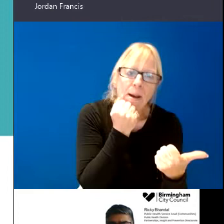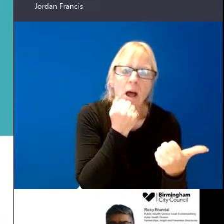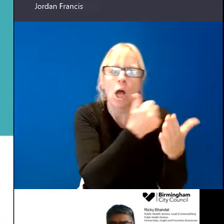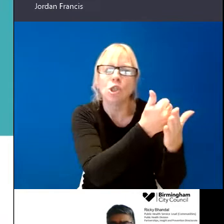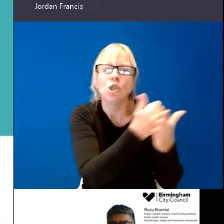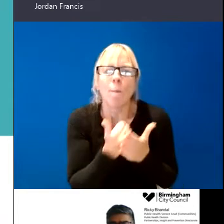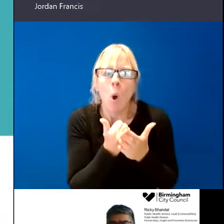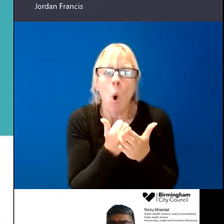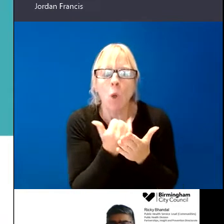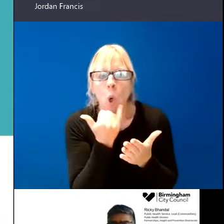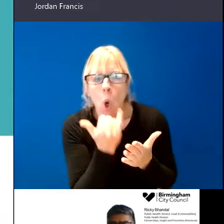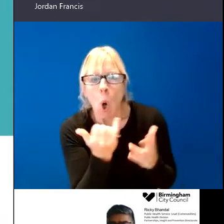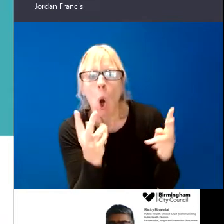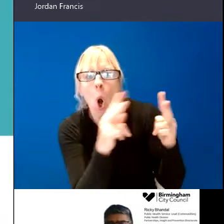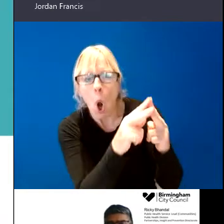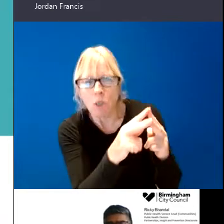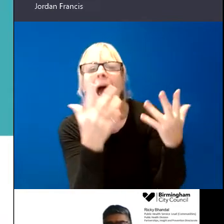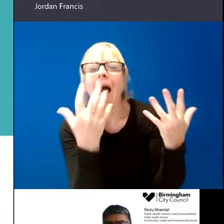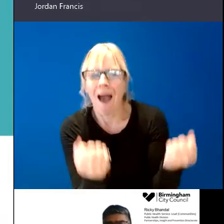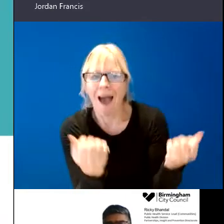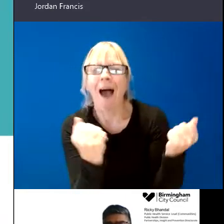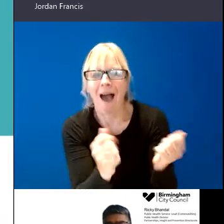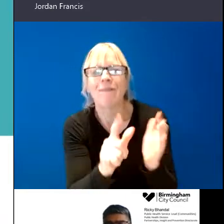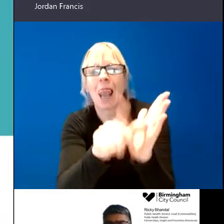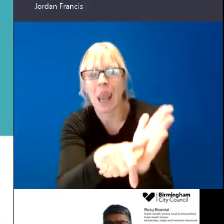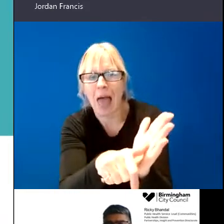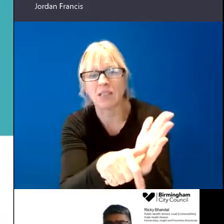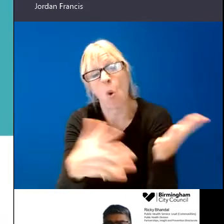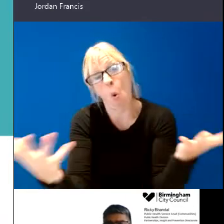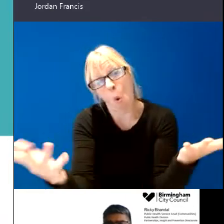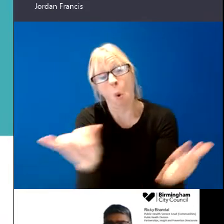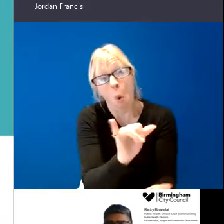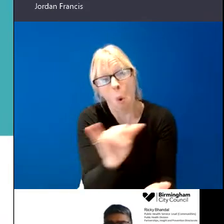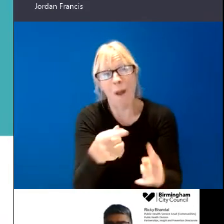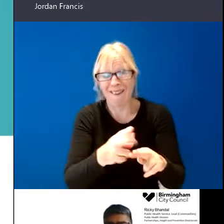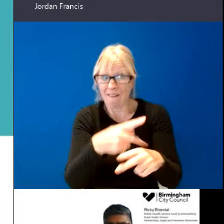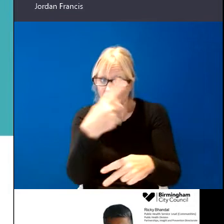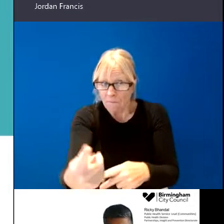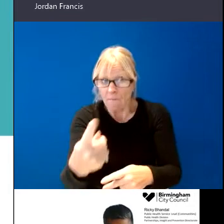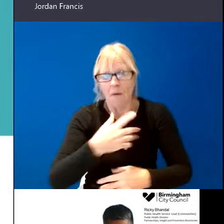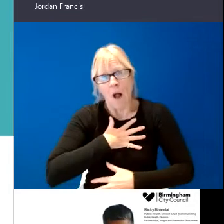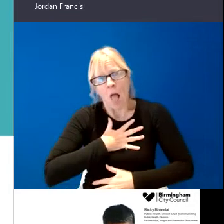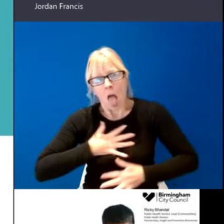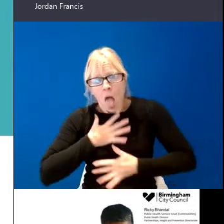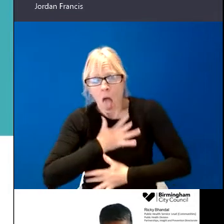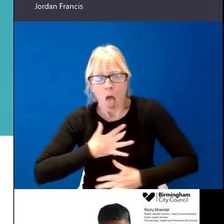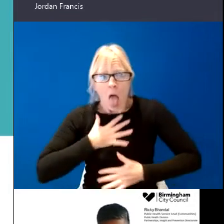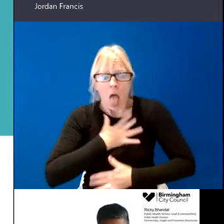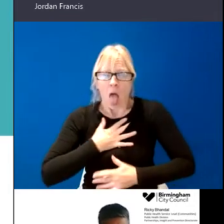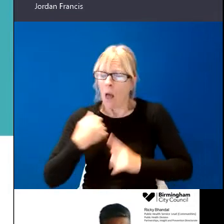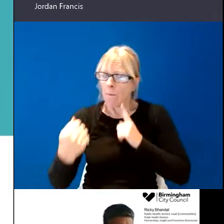chat facility here, and our staff are available just in case if any further information or help is